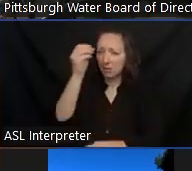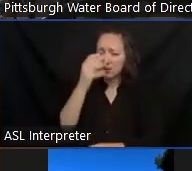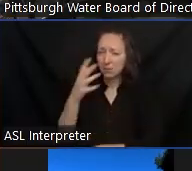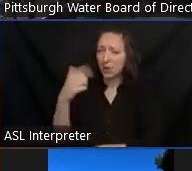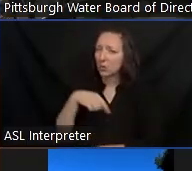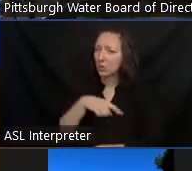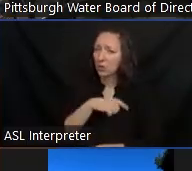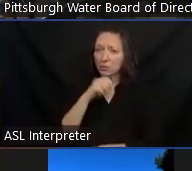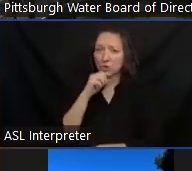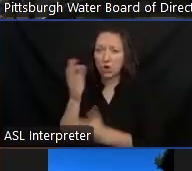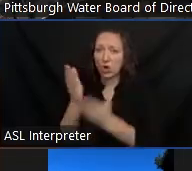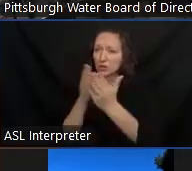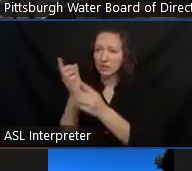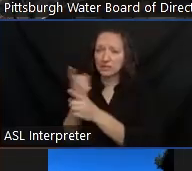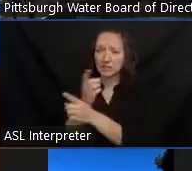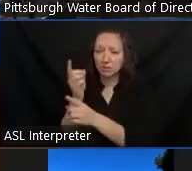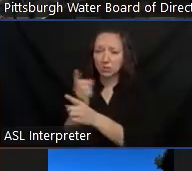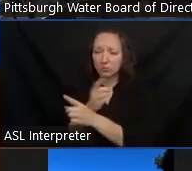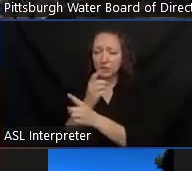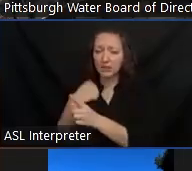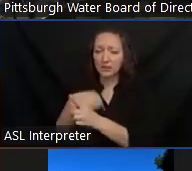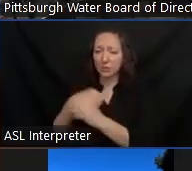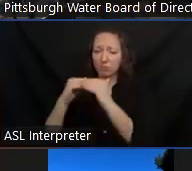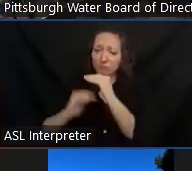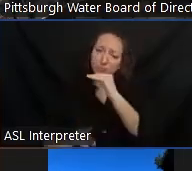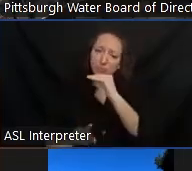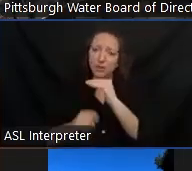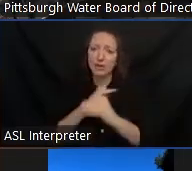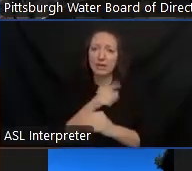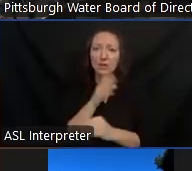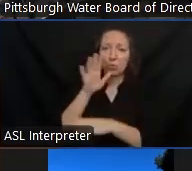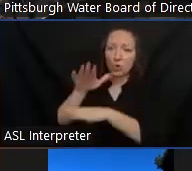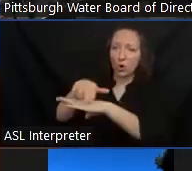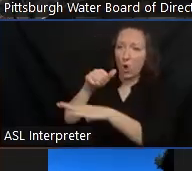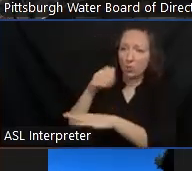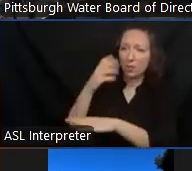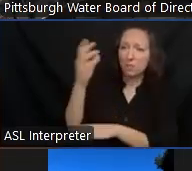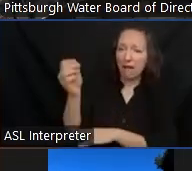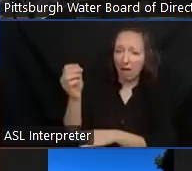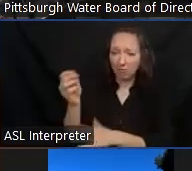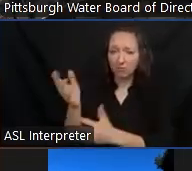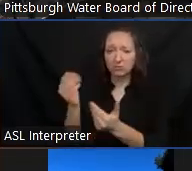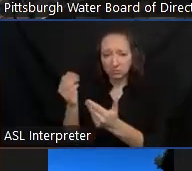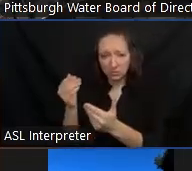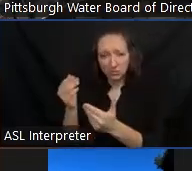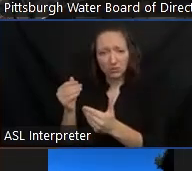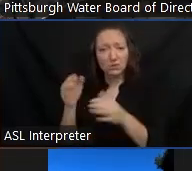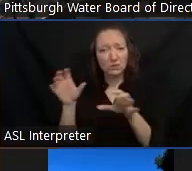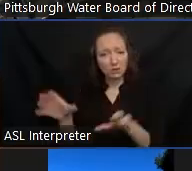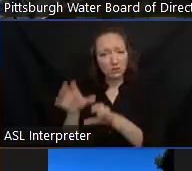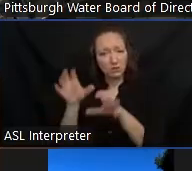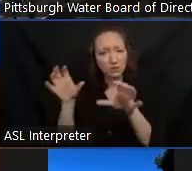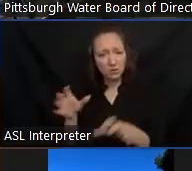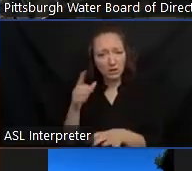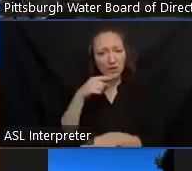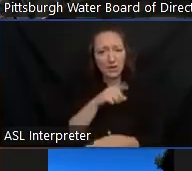kept us on our toes, and he would act upon it. And he would hear from advocates and residents. He would meet with them directly and